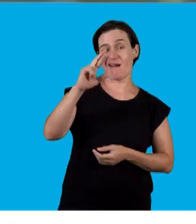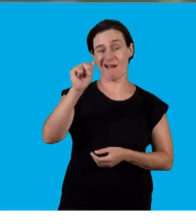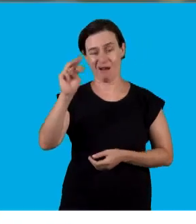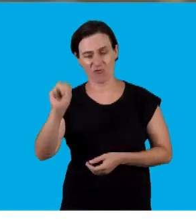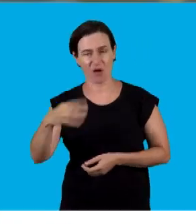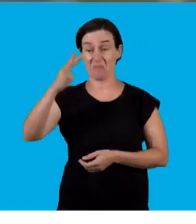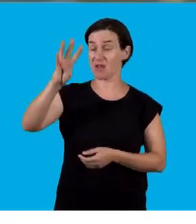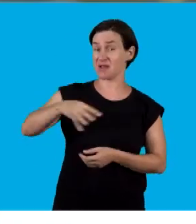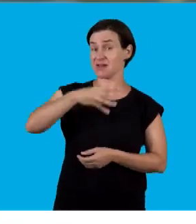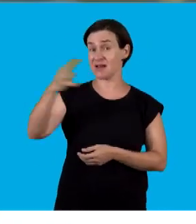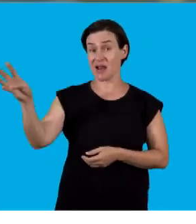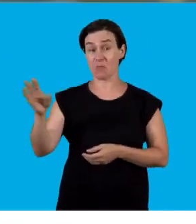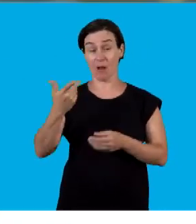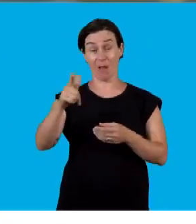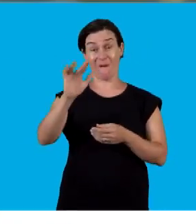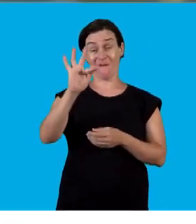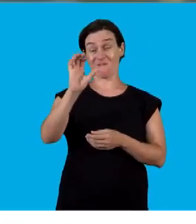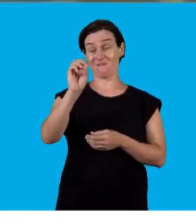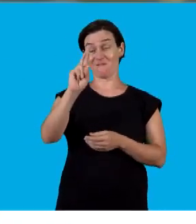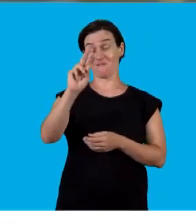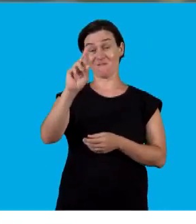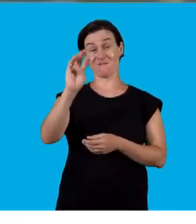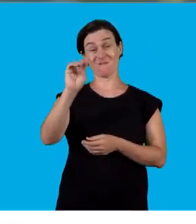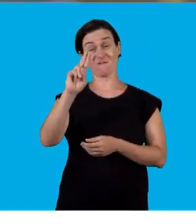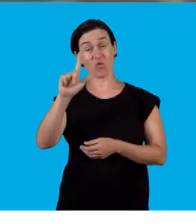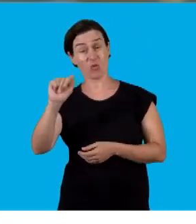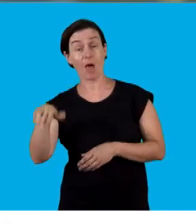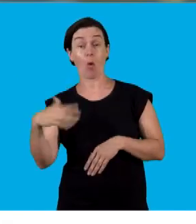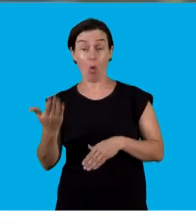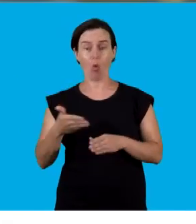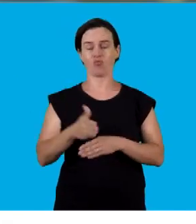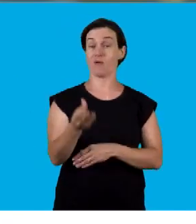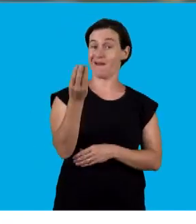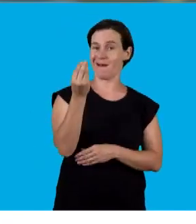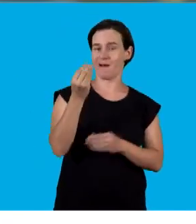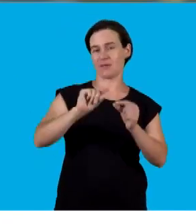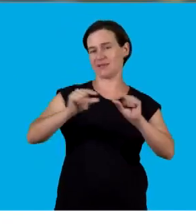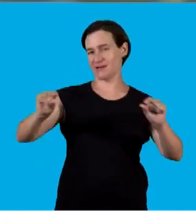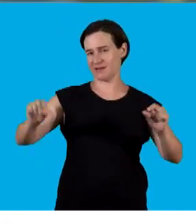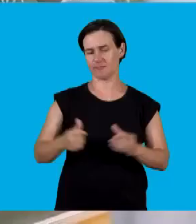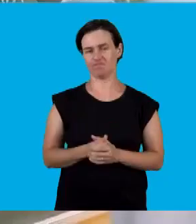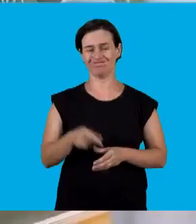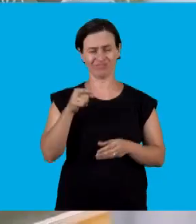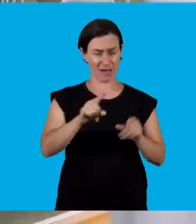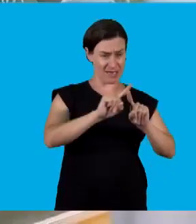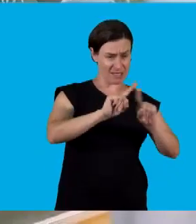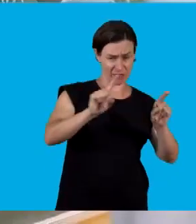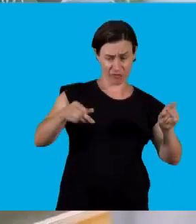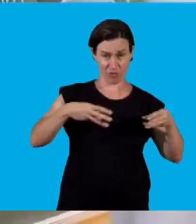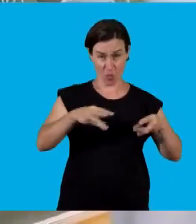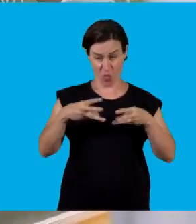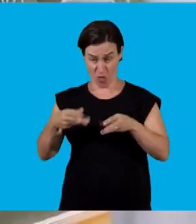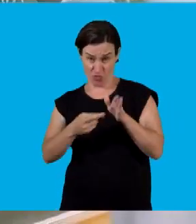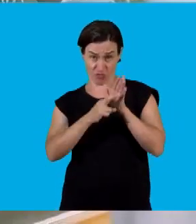diagram, in tables, by formula, or even by a number sentence. These